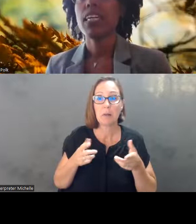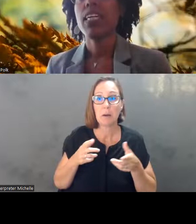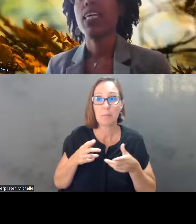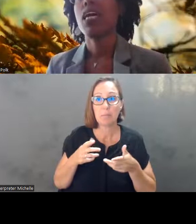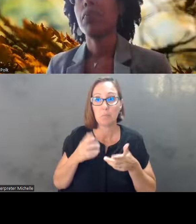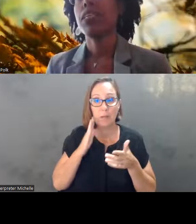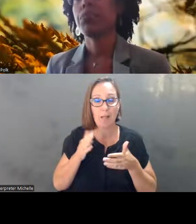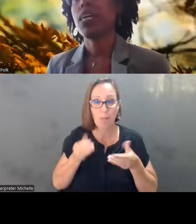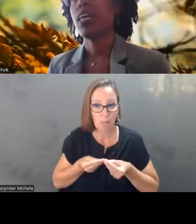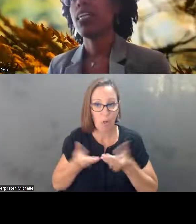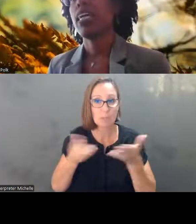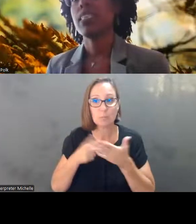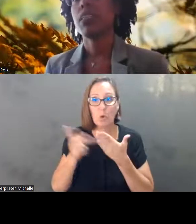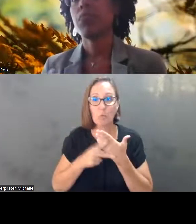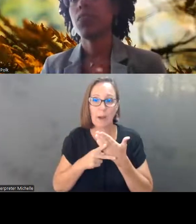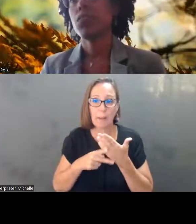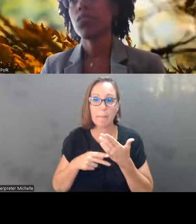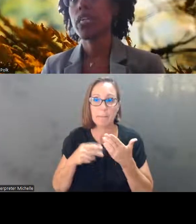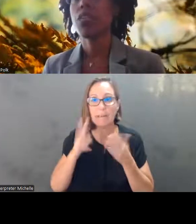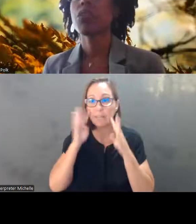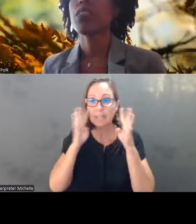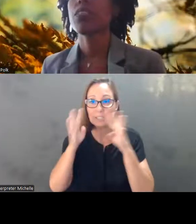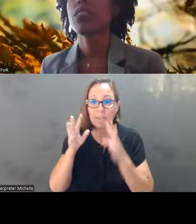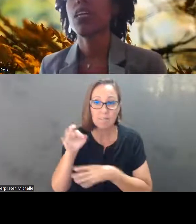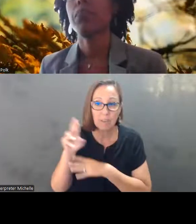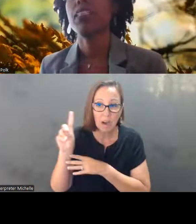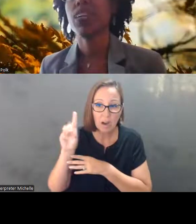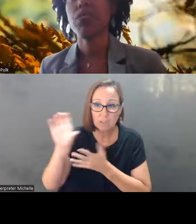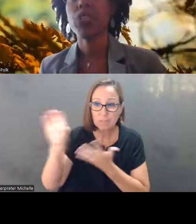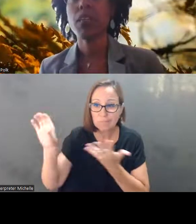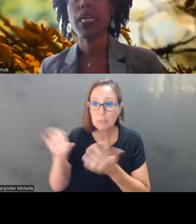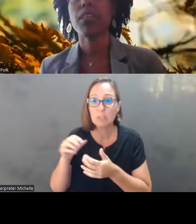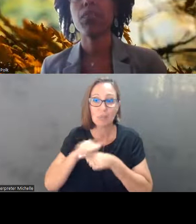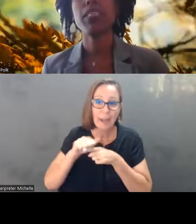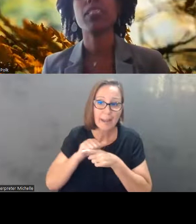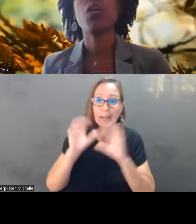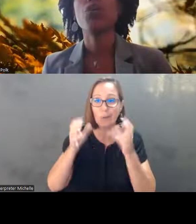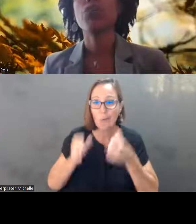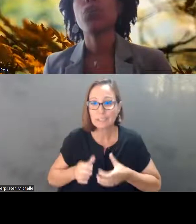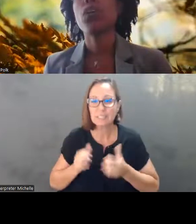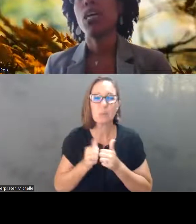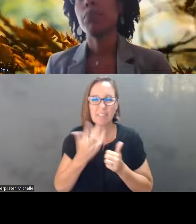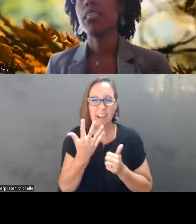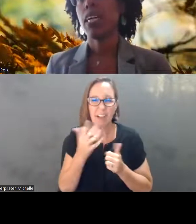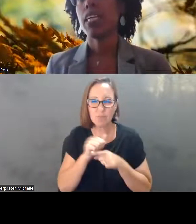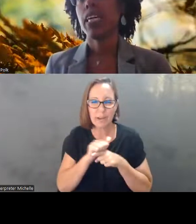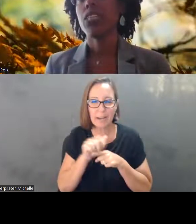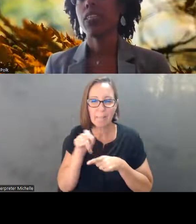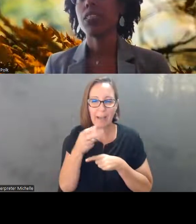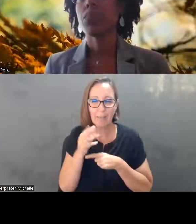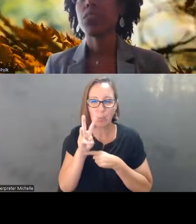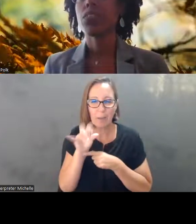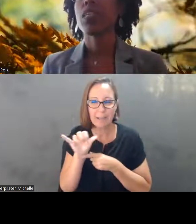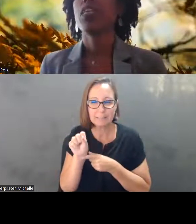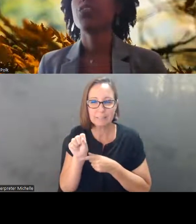Innovation Fund, as well as some of those training courses in the 5 training pathways for the